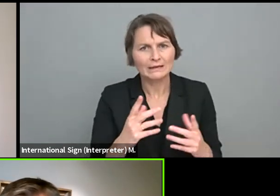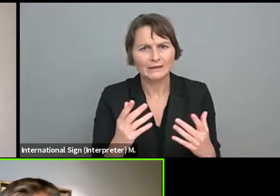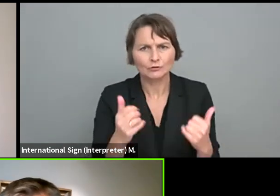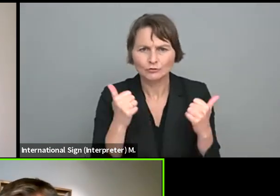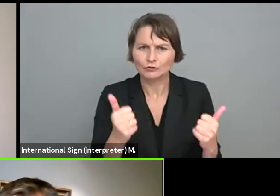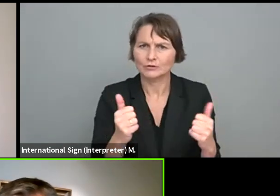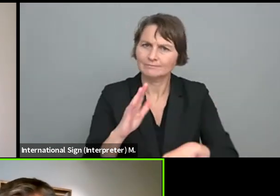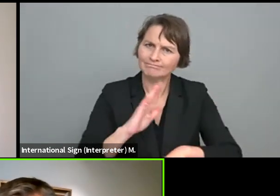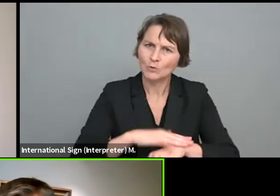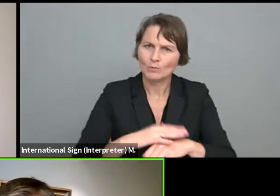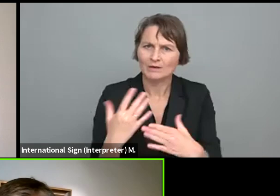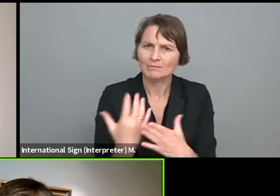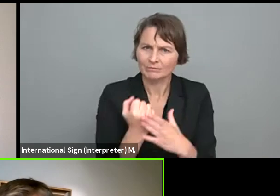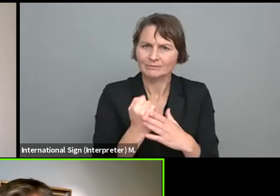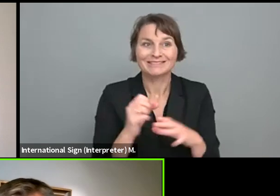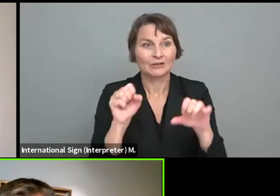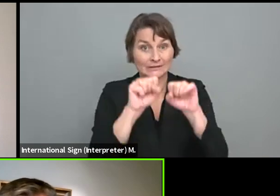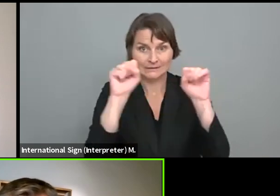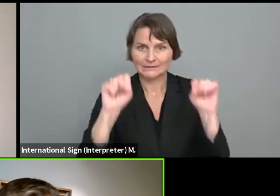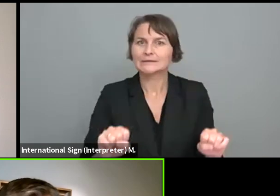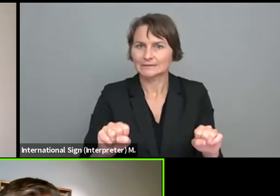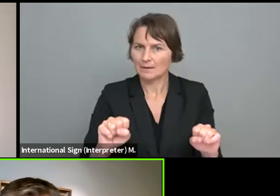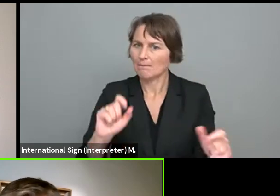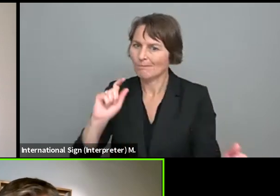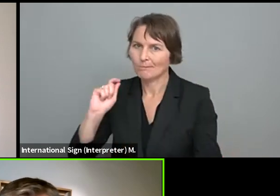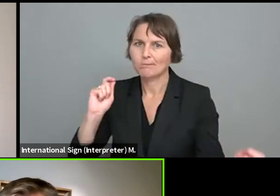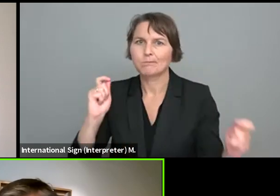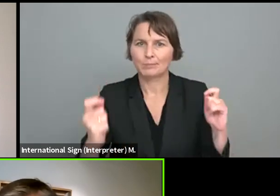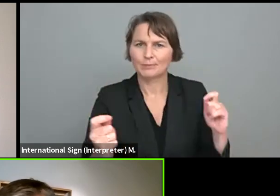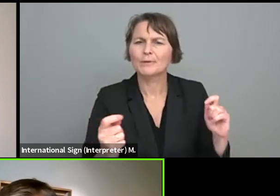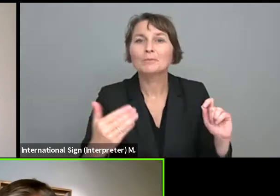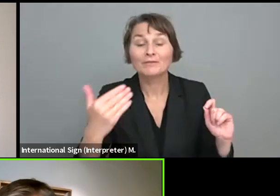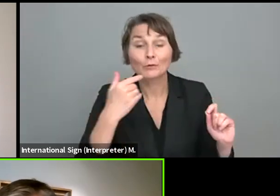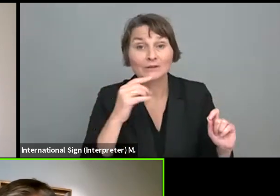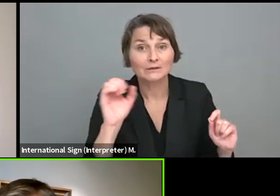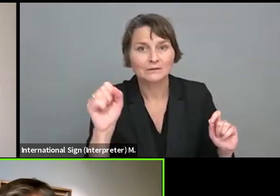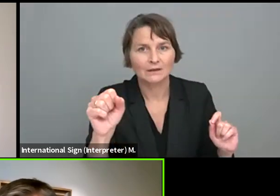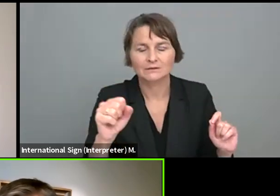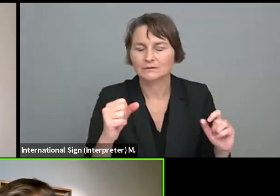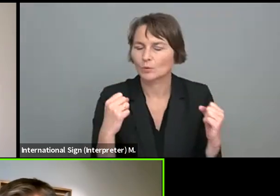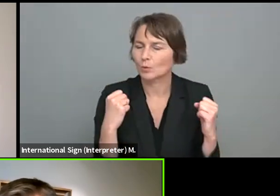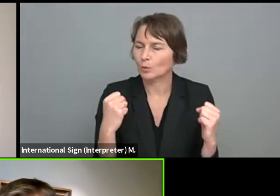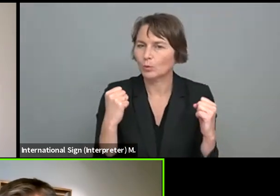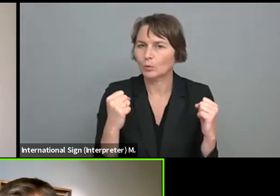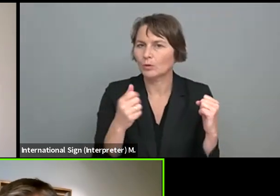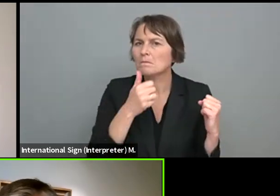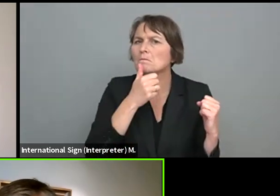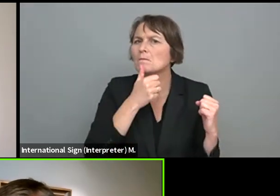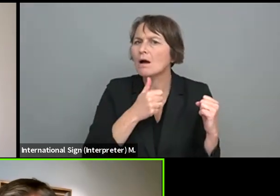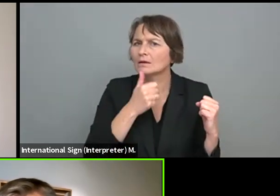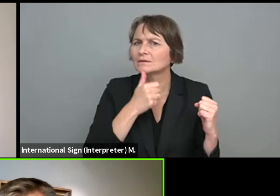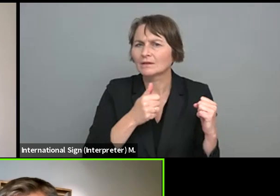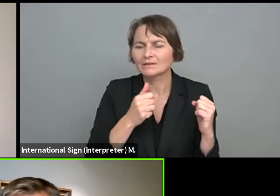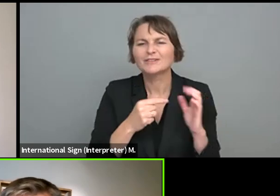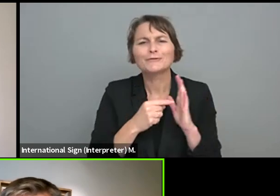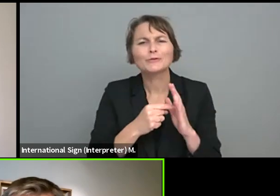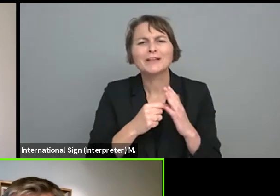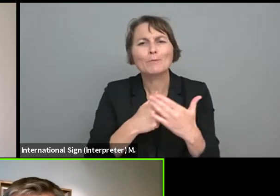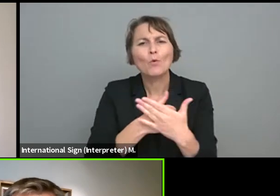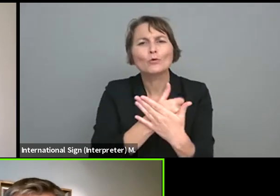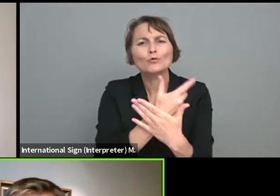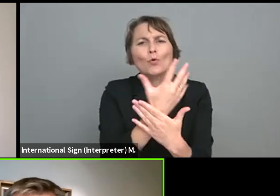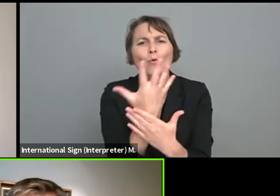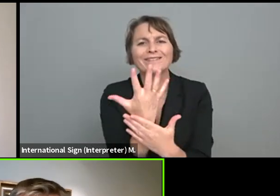the systemic change has been mentioned, and I think Iceland and, for that part, for example, the Nordics are all at a